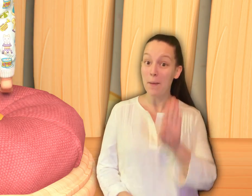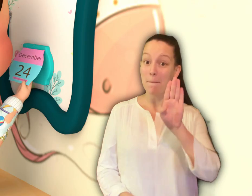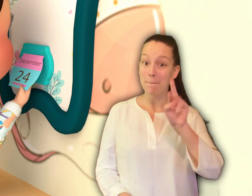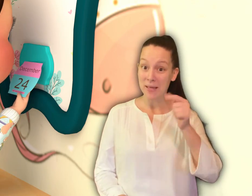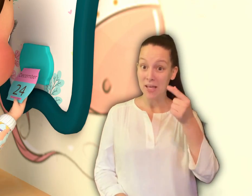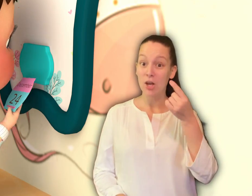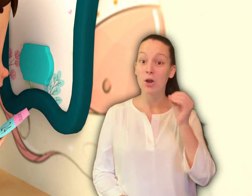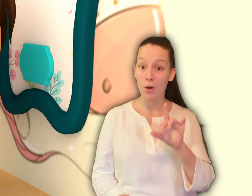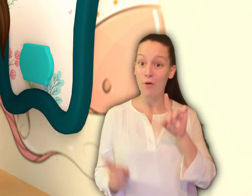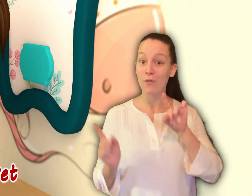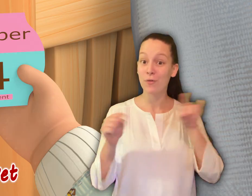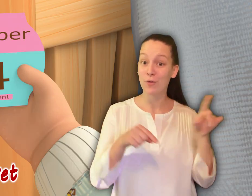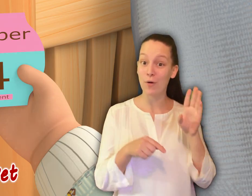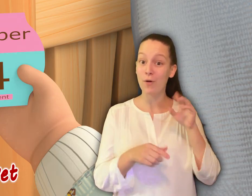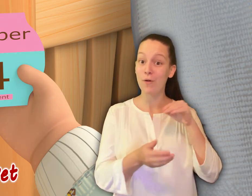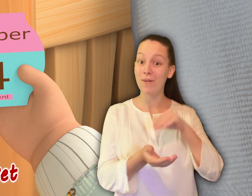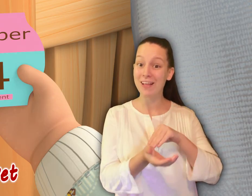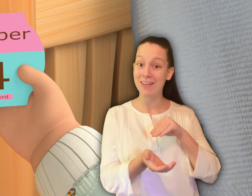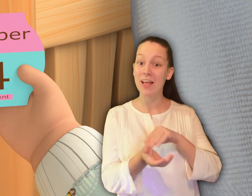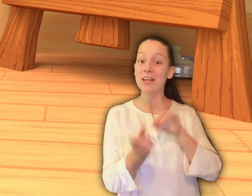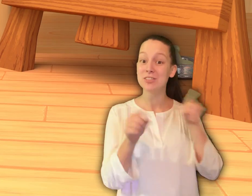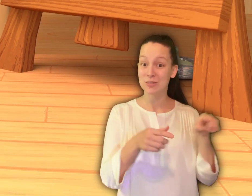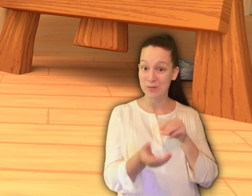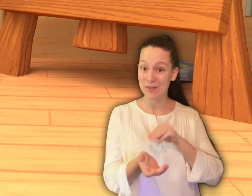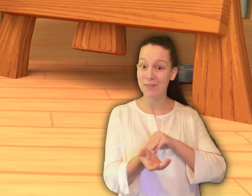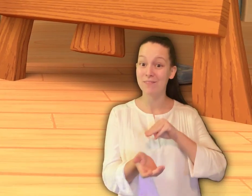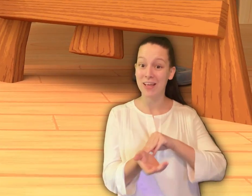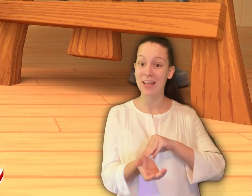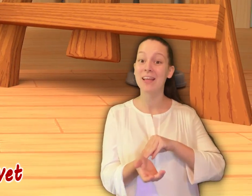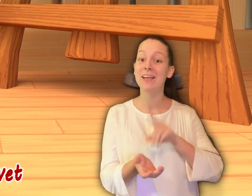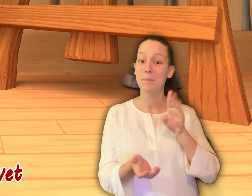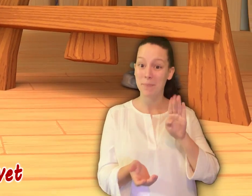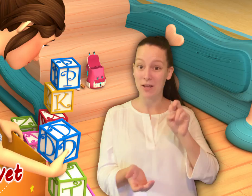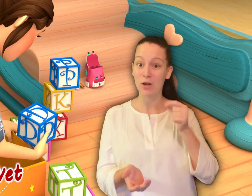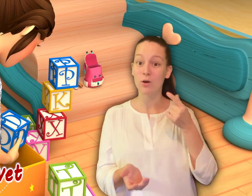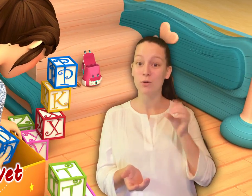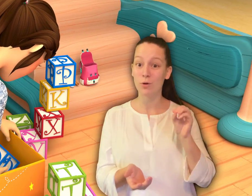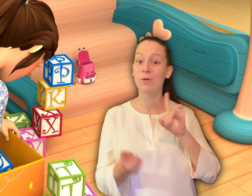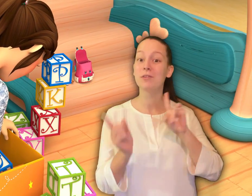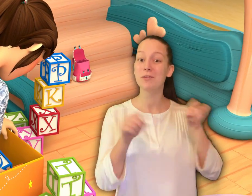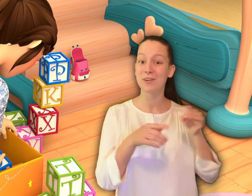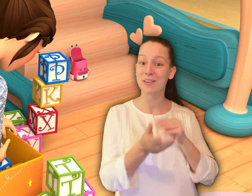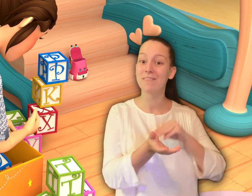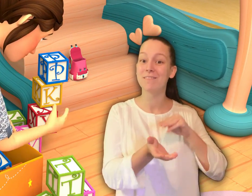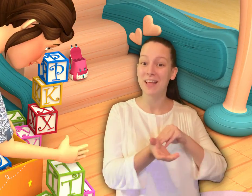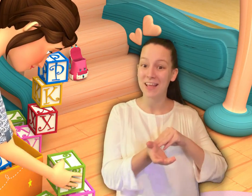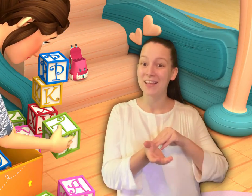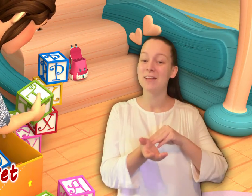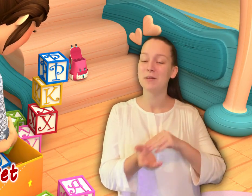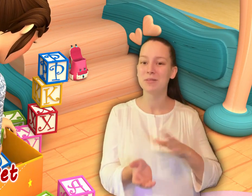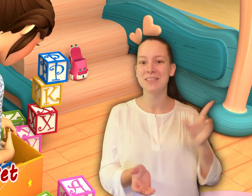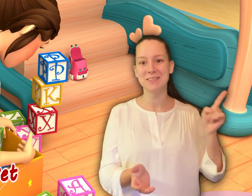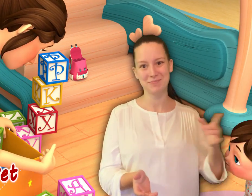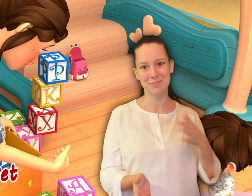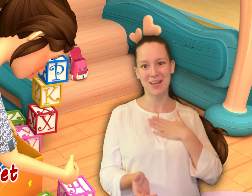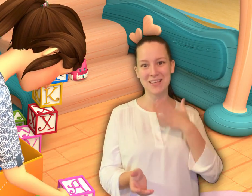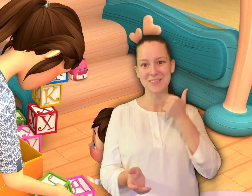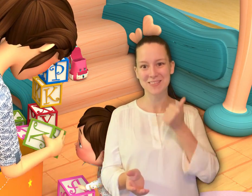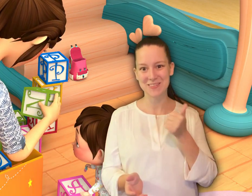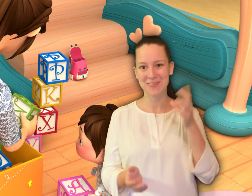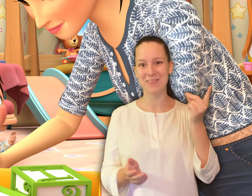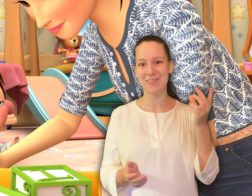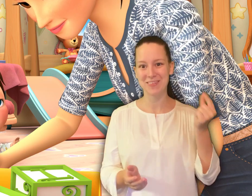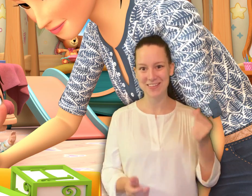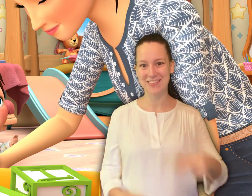vet Bingo going to the vet to the vet to the vet Bingo's going to the